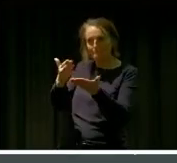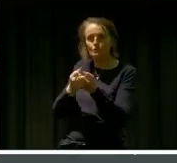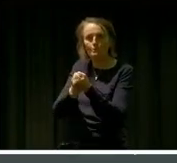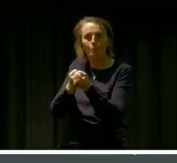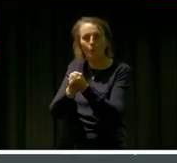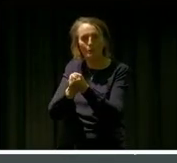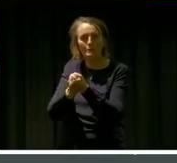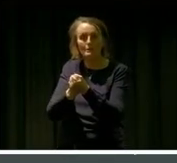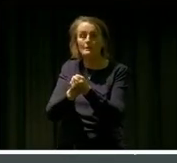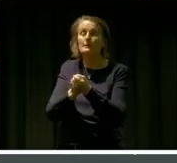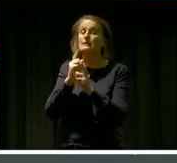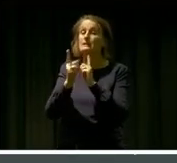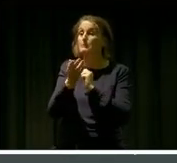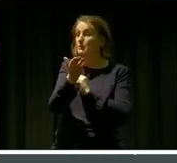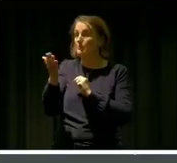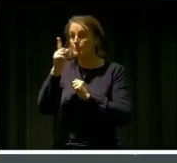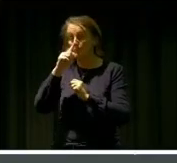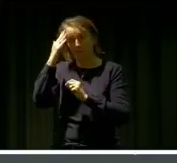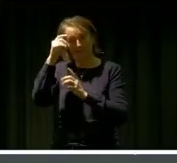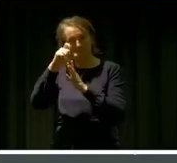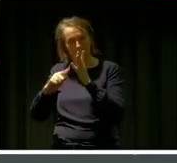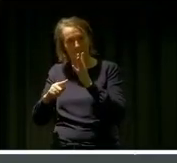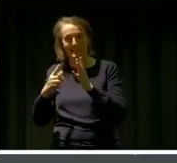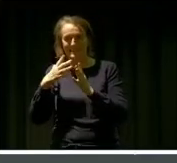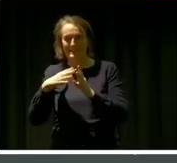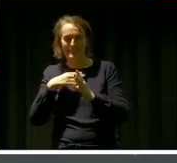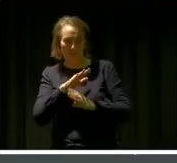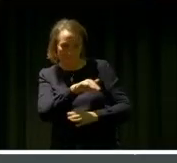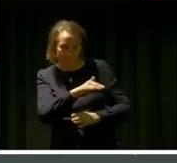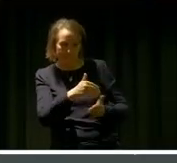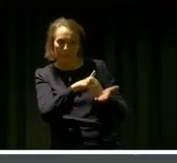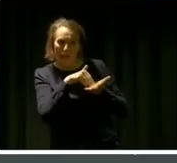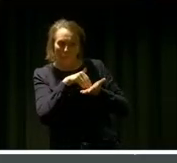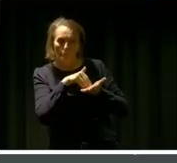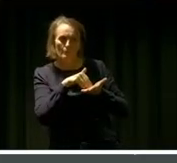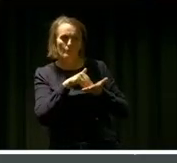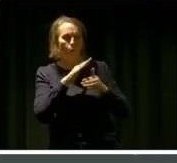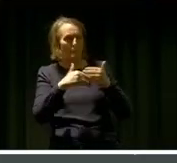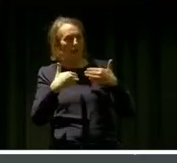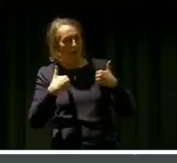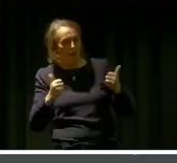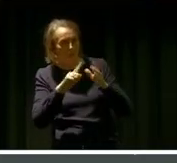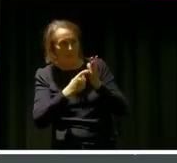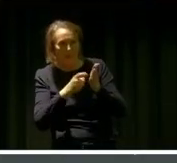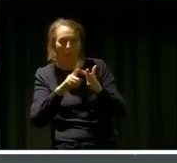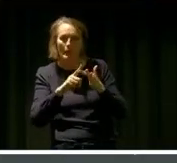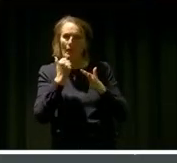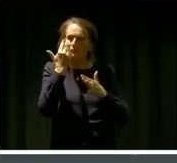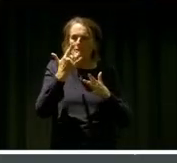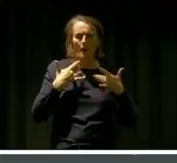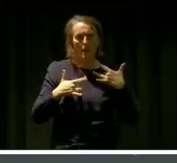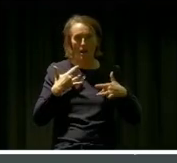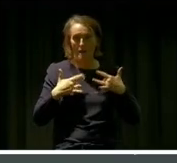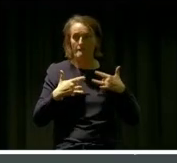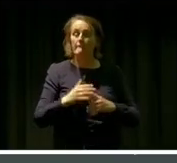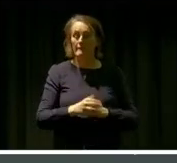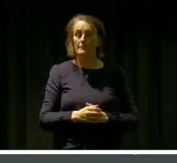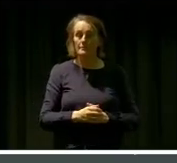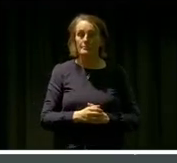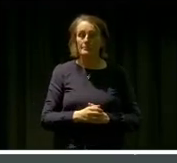on others for support with decision making, daily routines and access to healthcare. People with intellectual